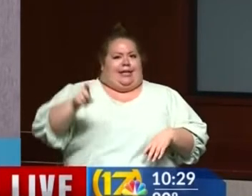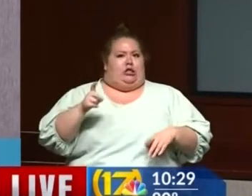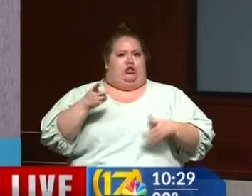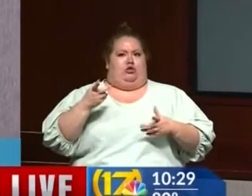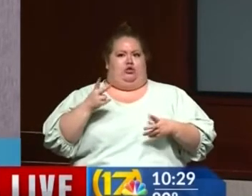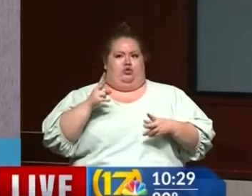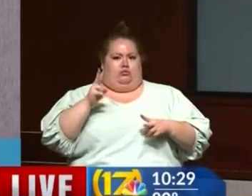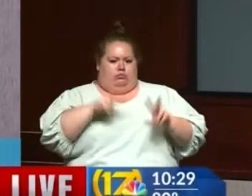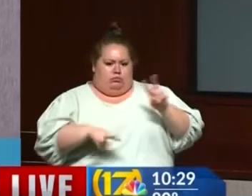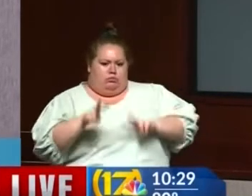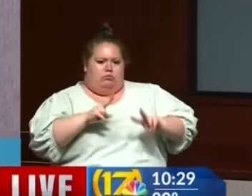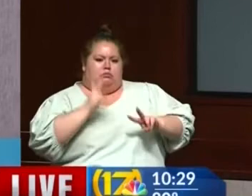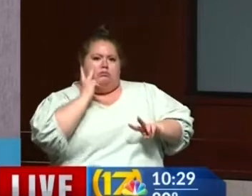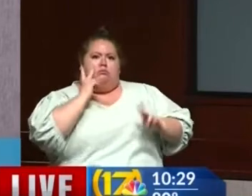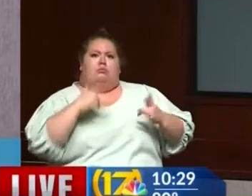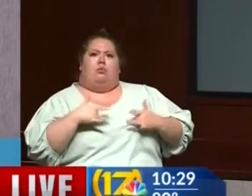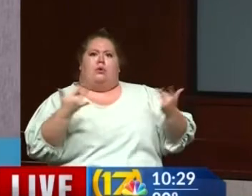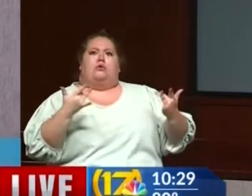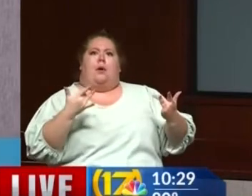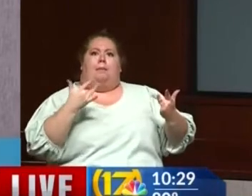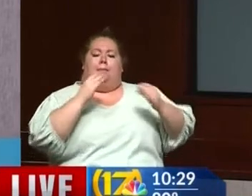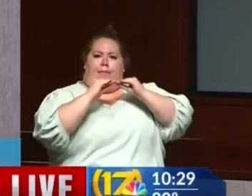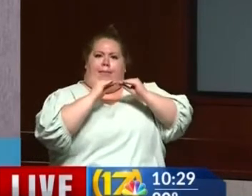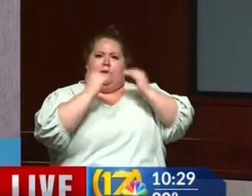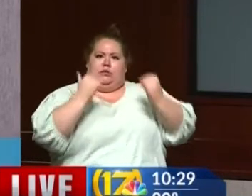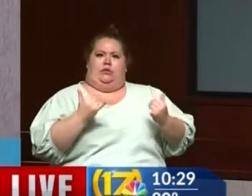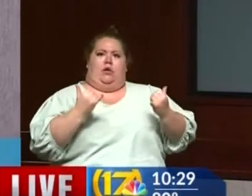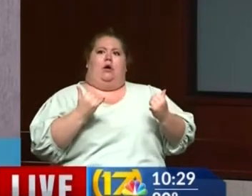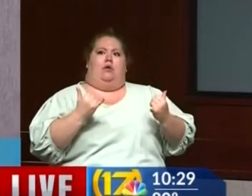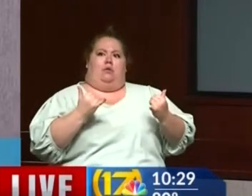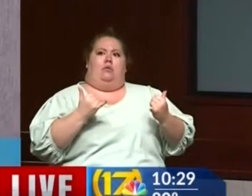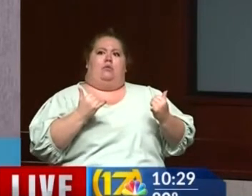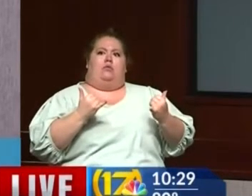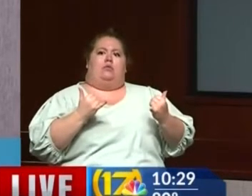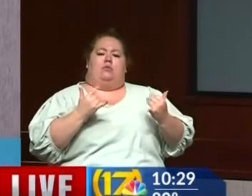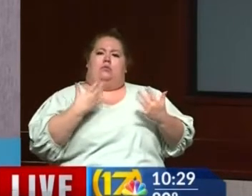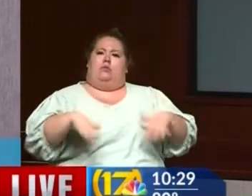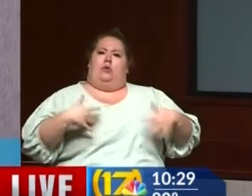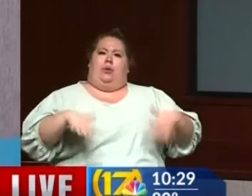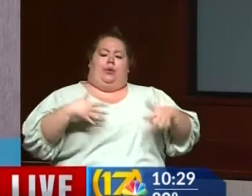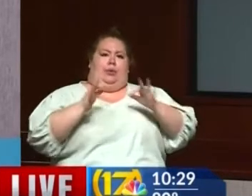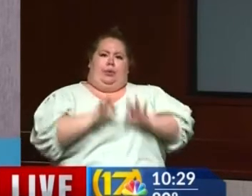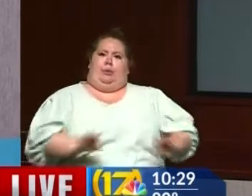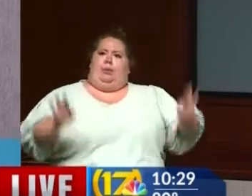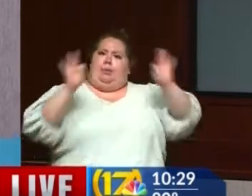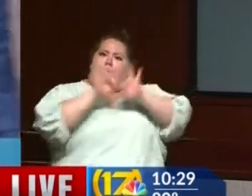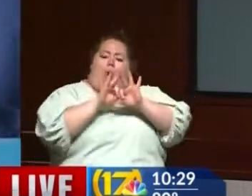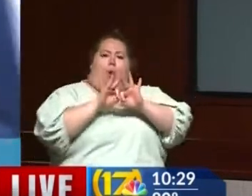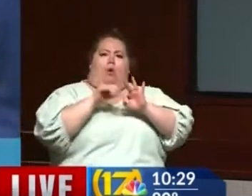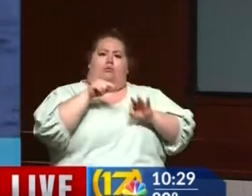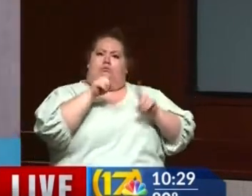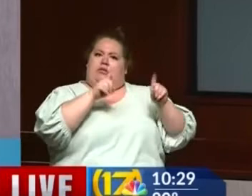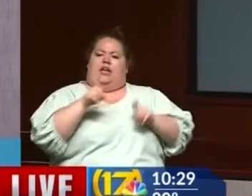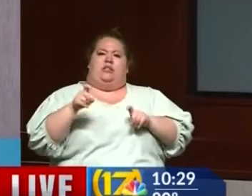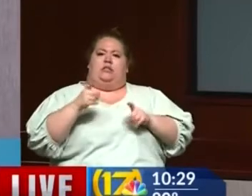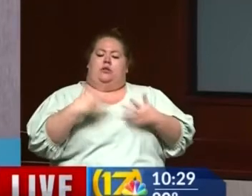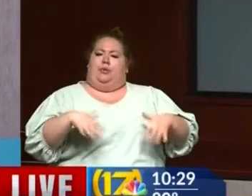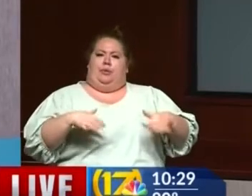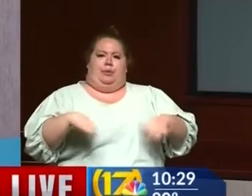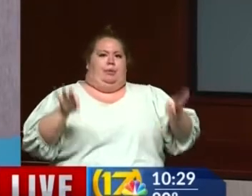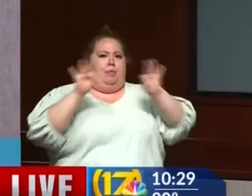that this get fixed immediately, given the importance being placed on testing.